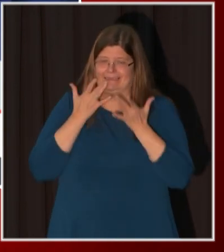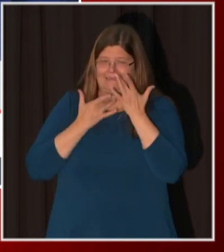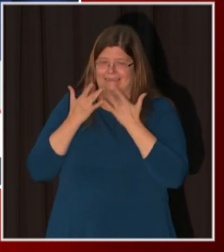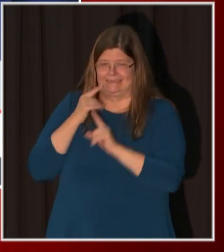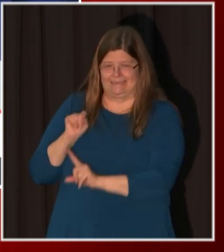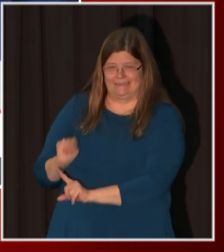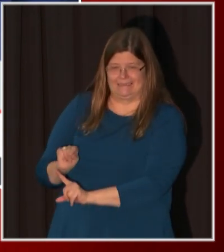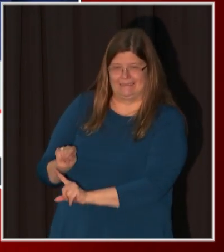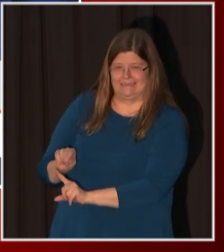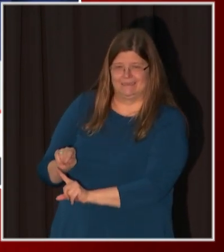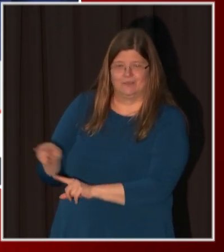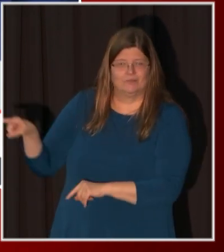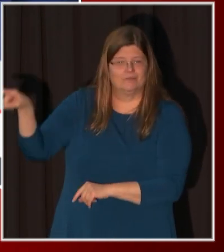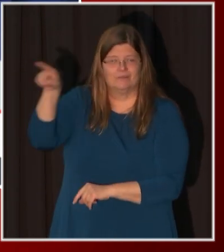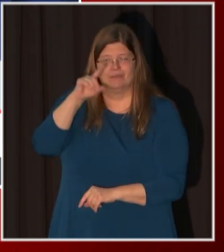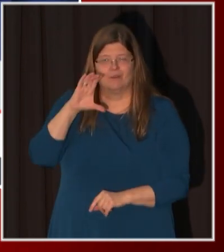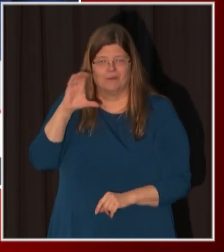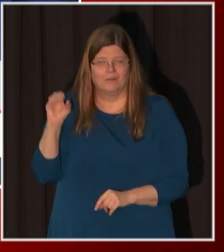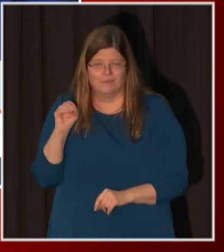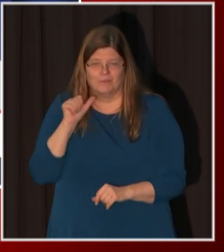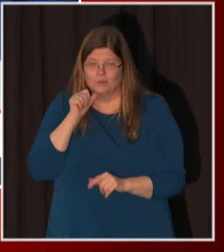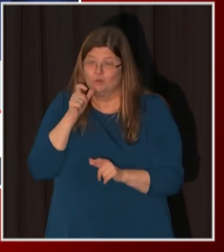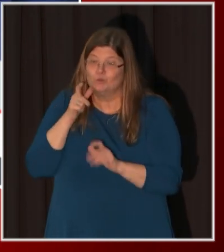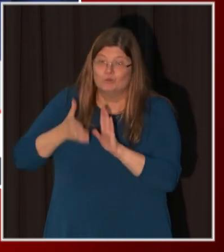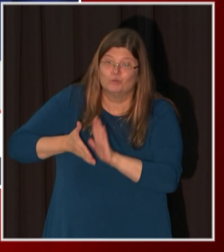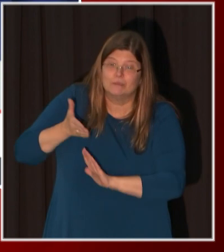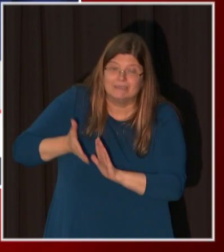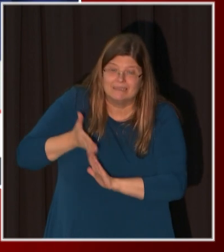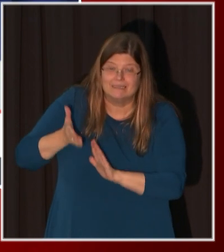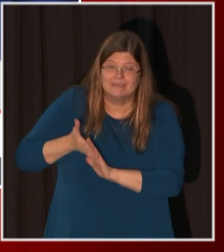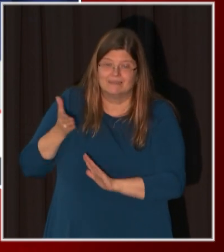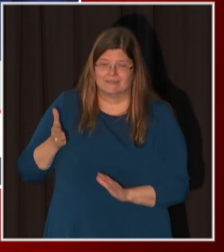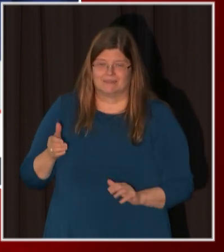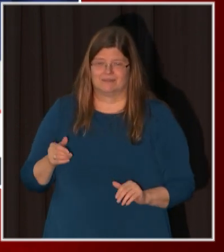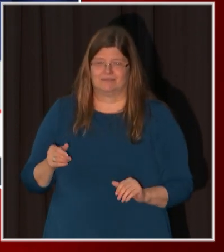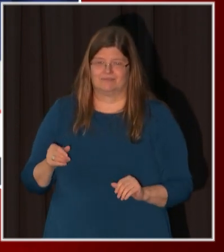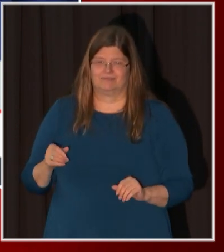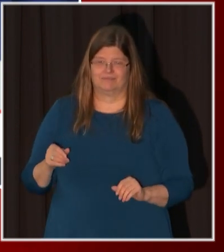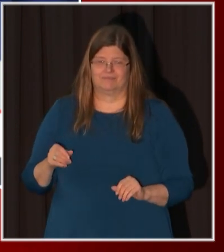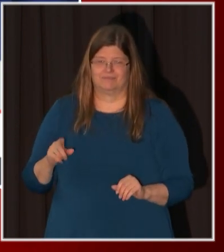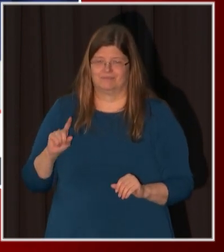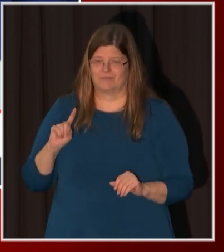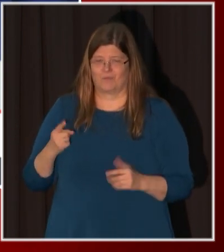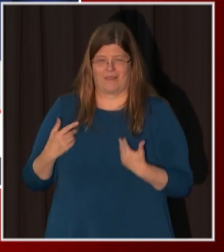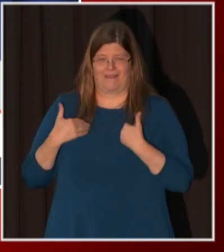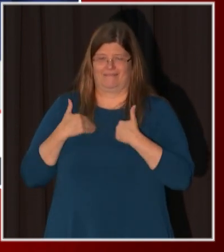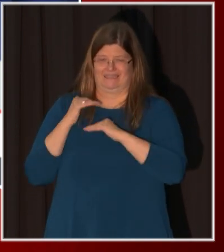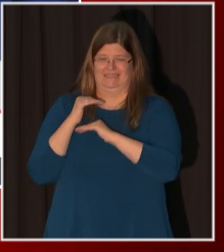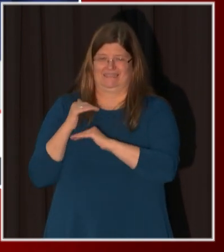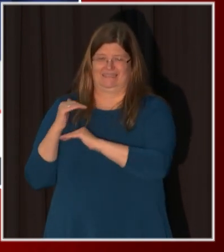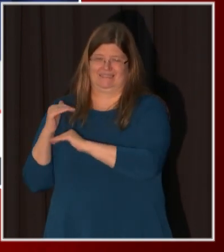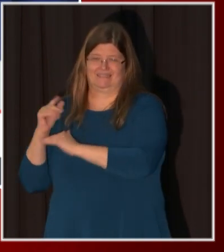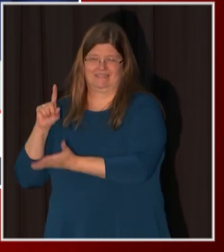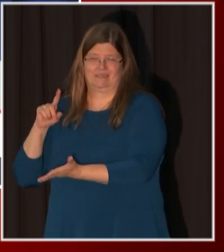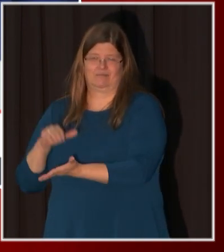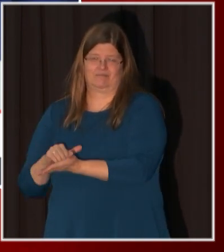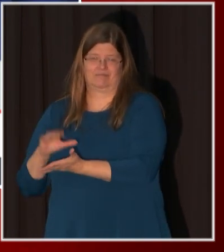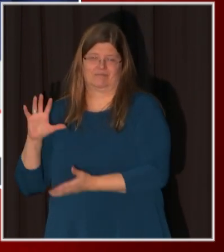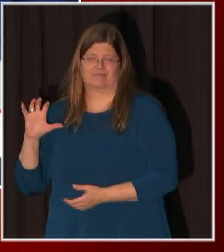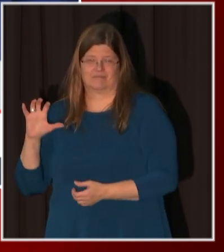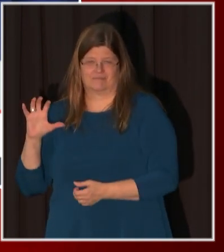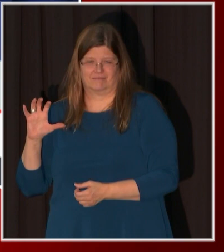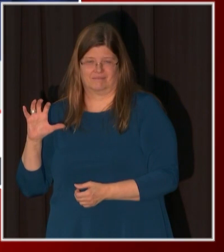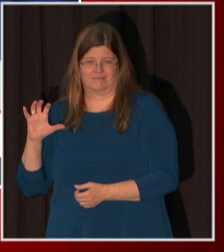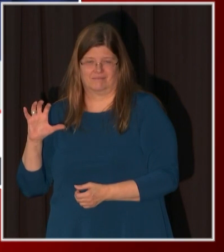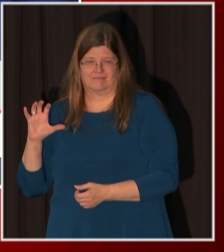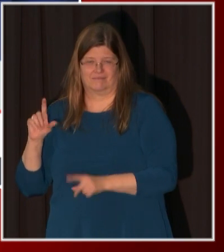vendors who operate these platforms and make these platforms are only making available about 15 reagents for them to run